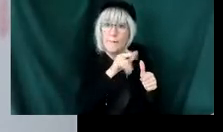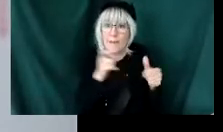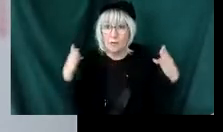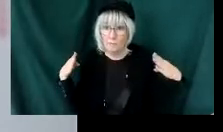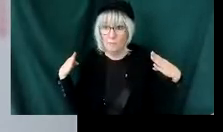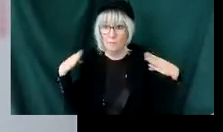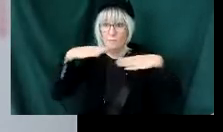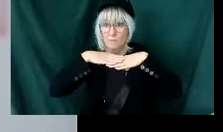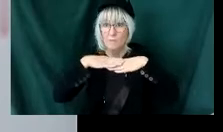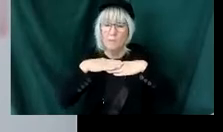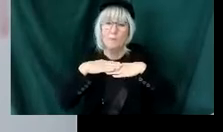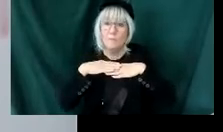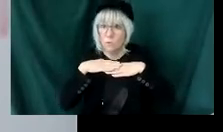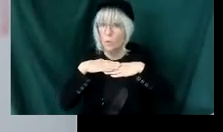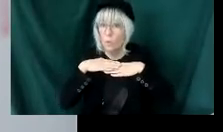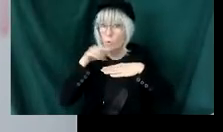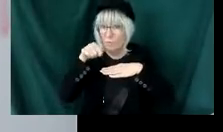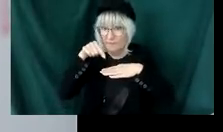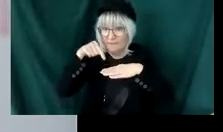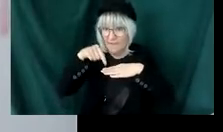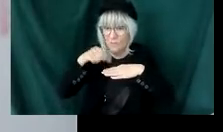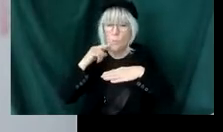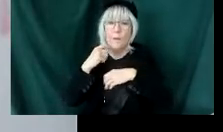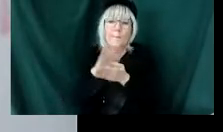like green, orange, or violet when you do this.